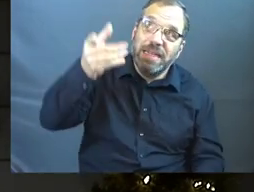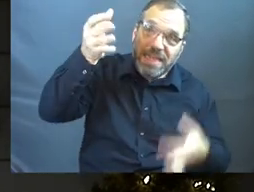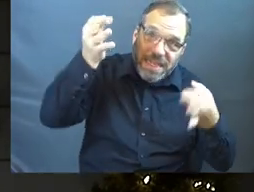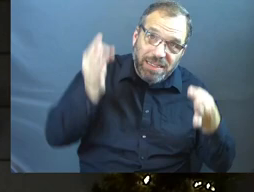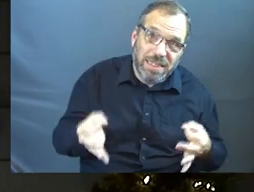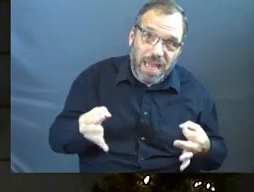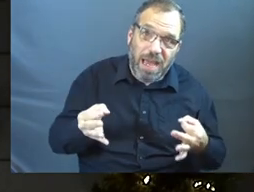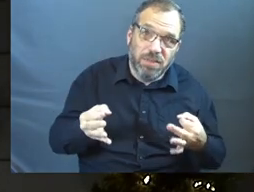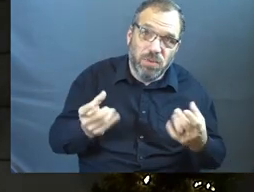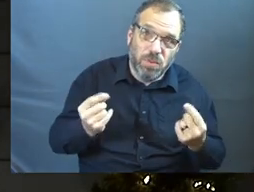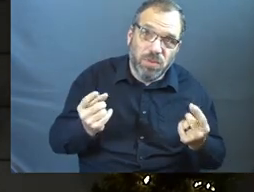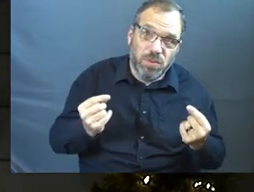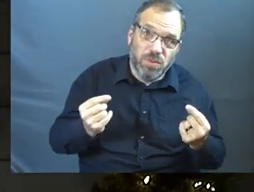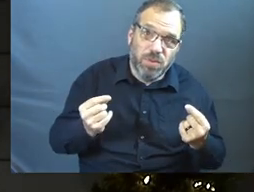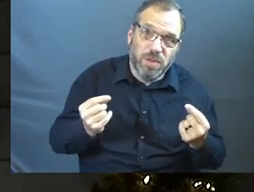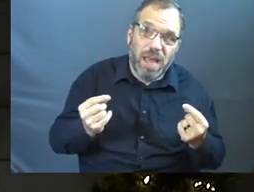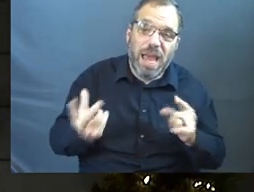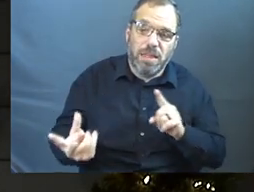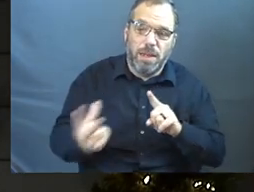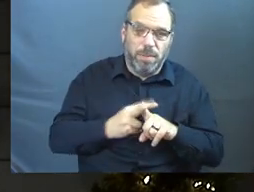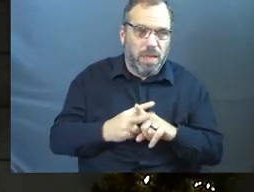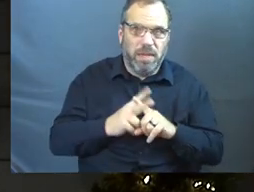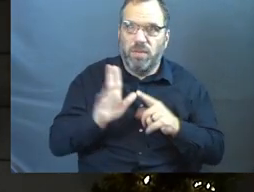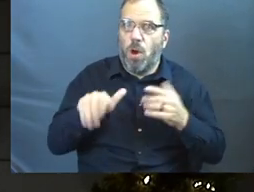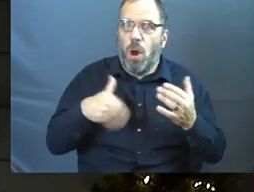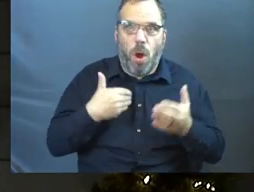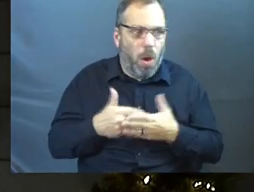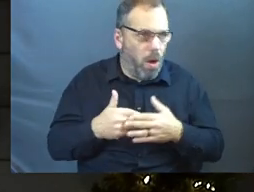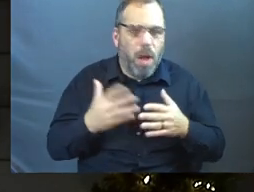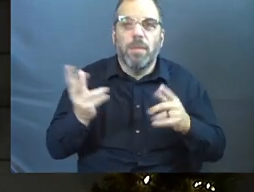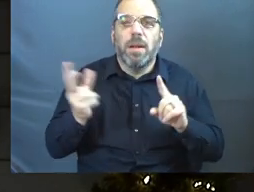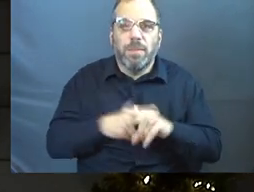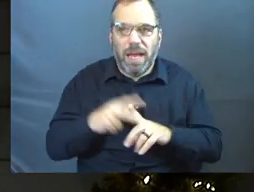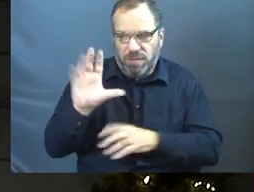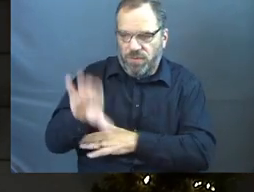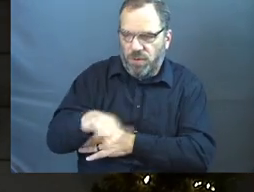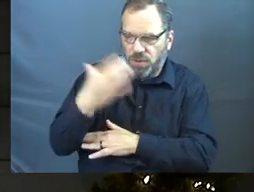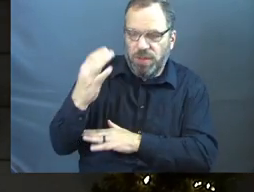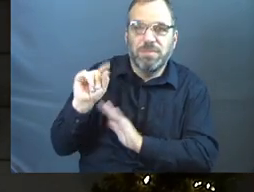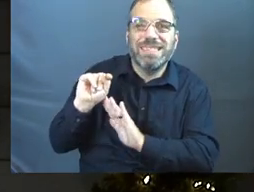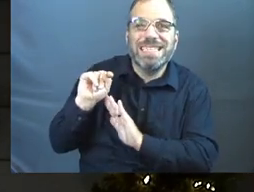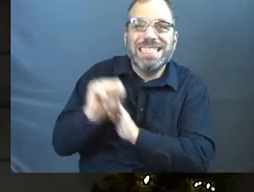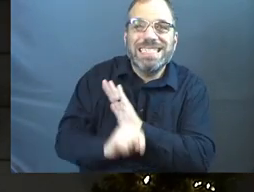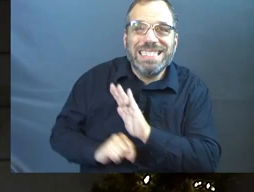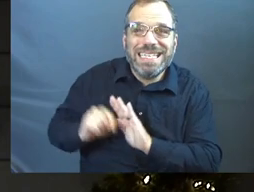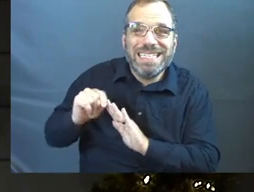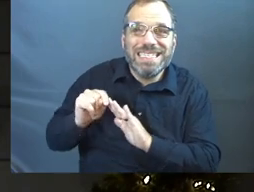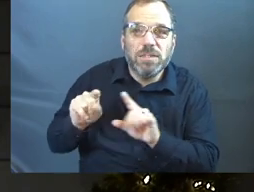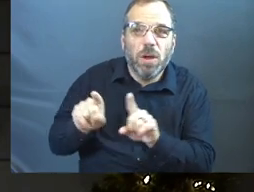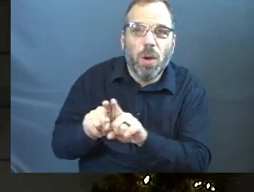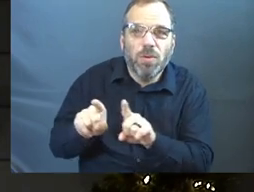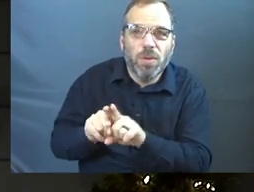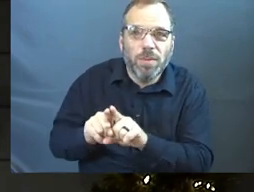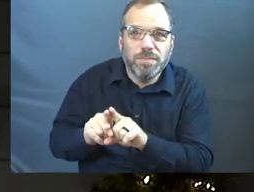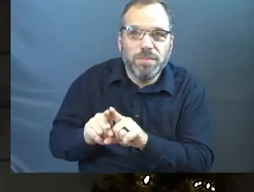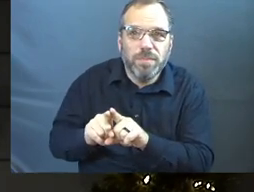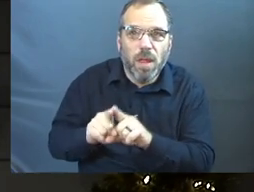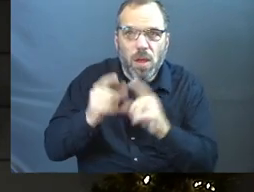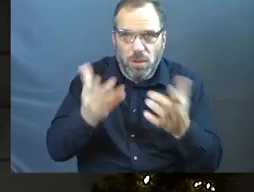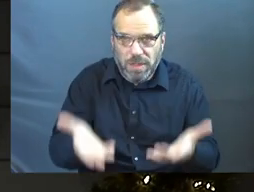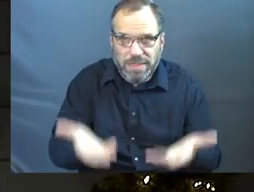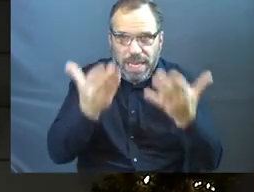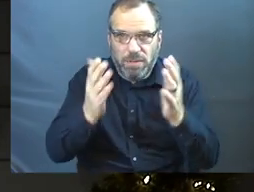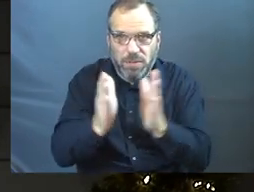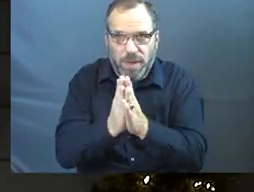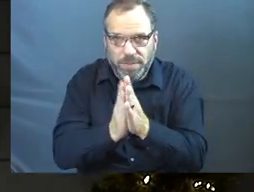it's supposed to be. And that applies for everything, but it applies to the Christmas season as well. You guys want to stand?